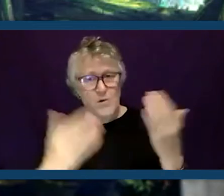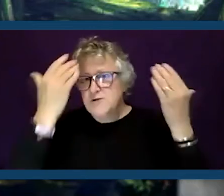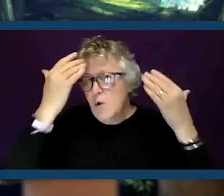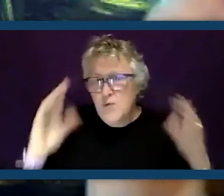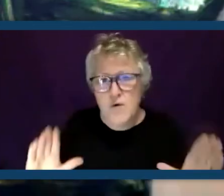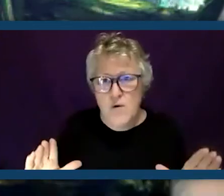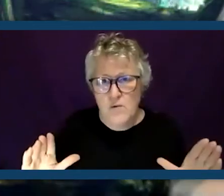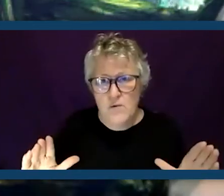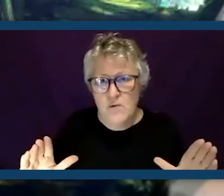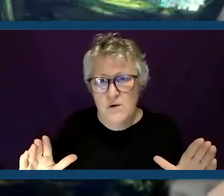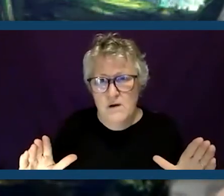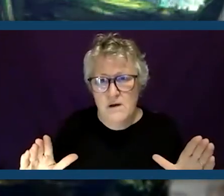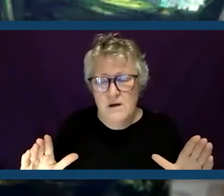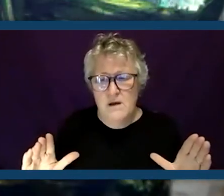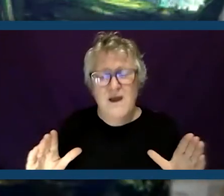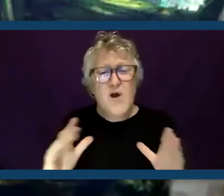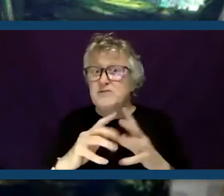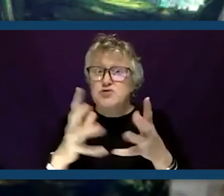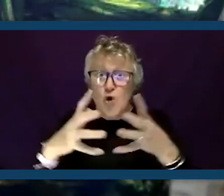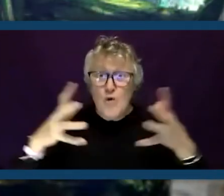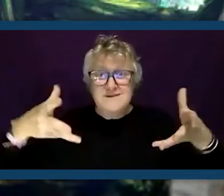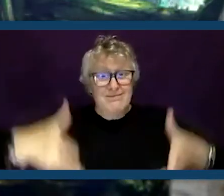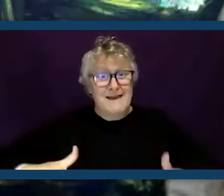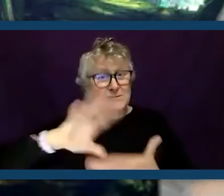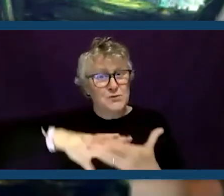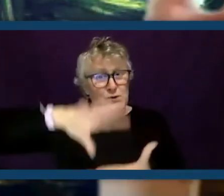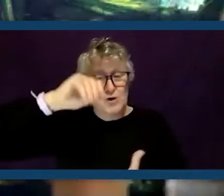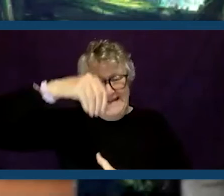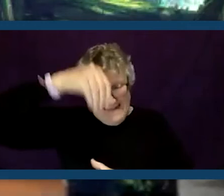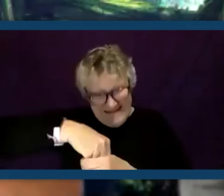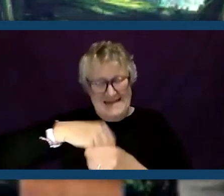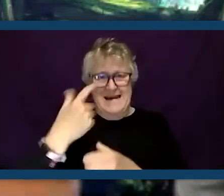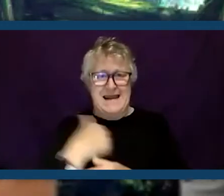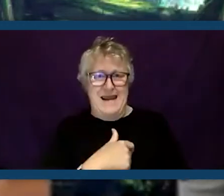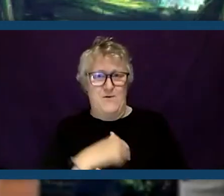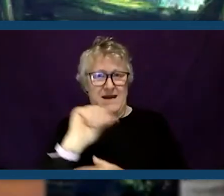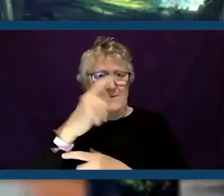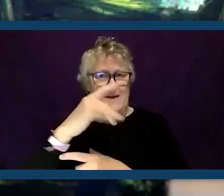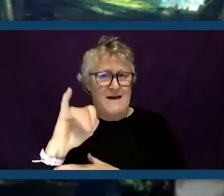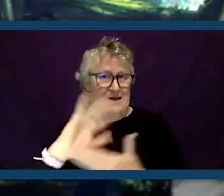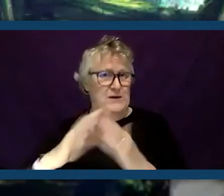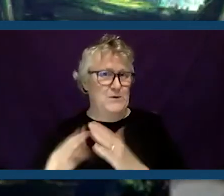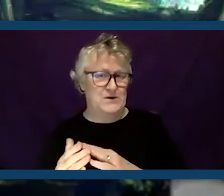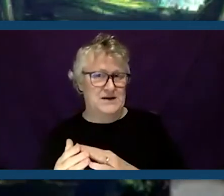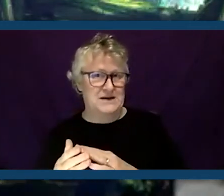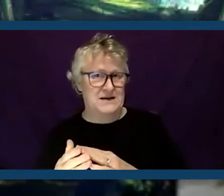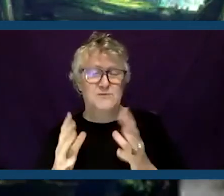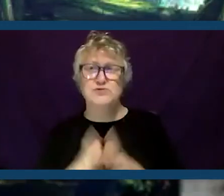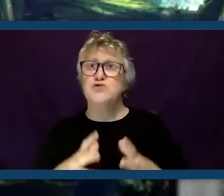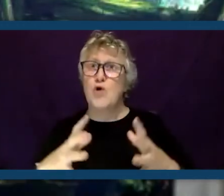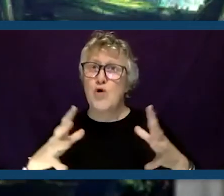learn within our own Asian American Pacific Islander communities. And there's so much for other folks to learn about us as